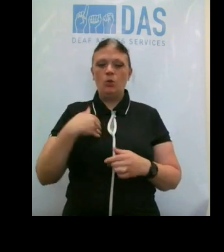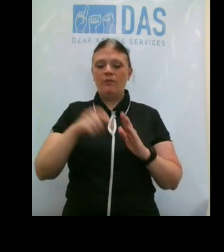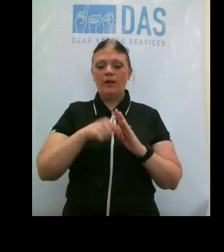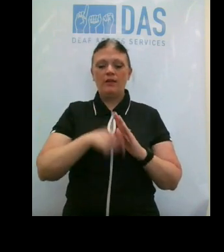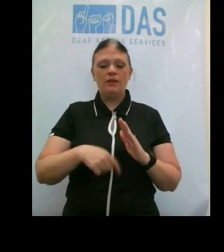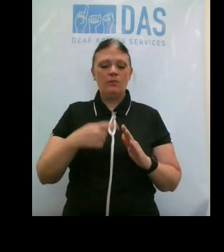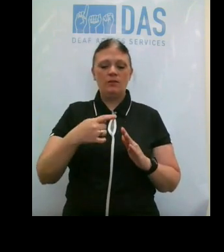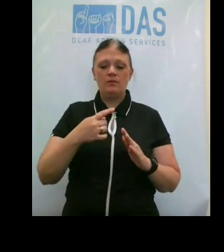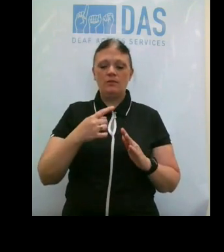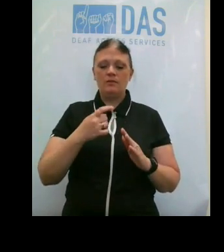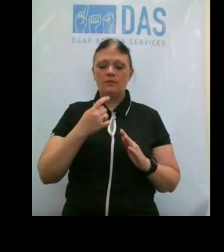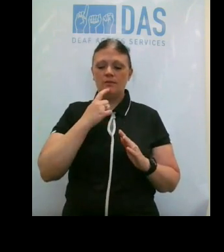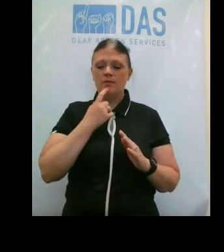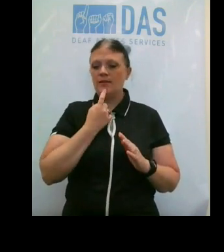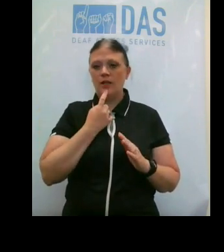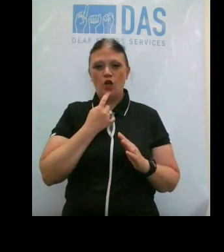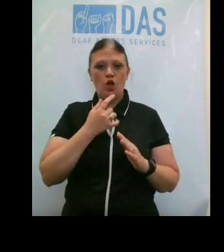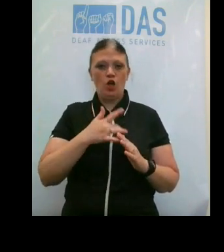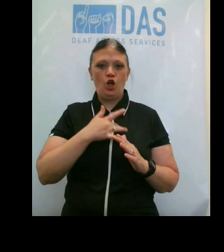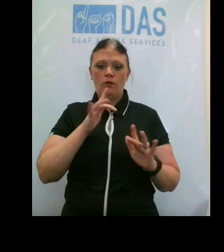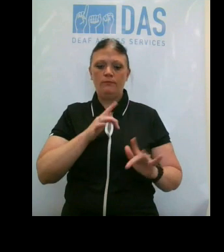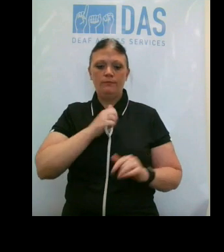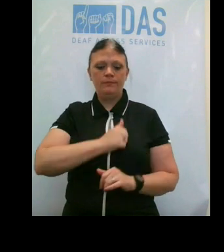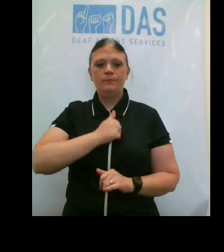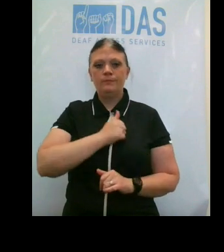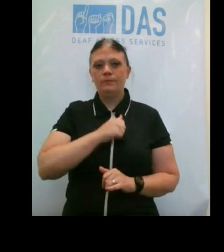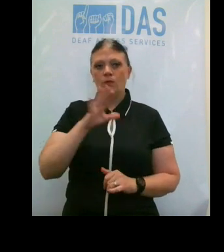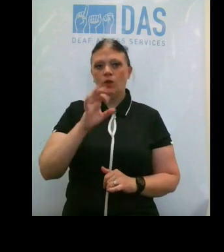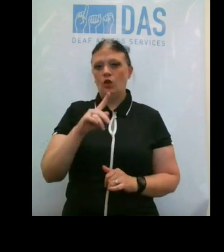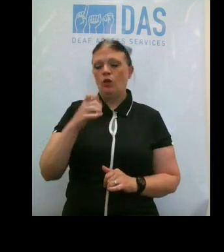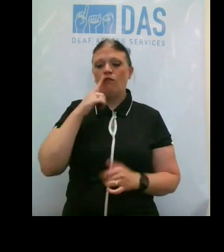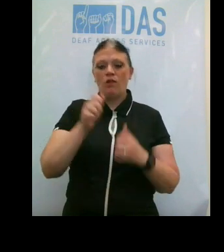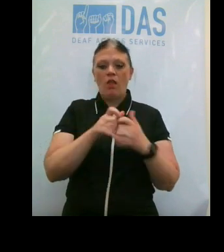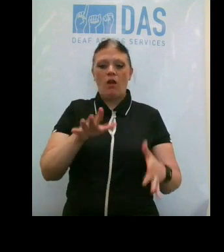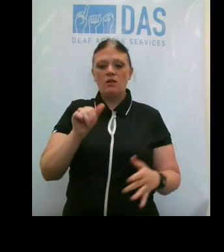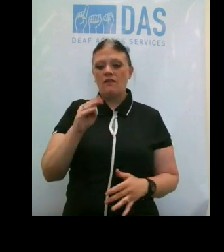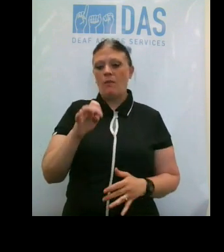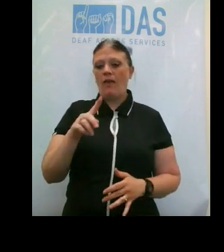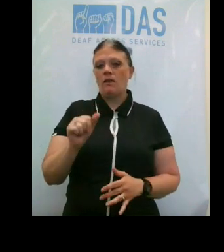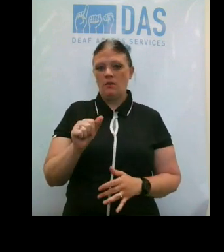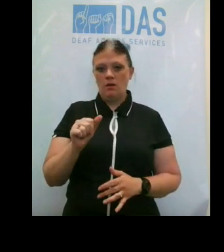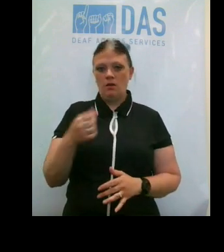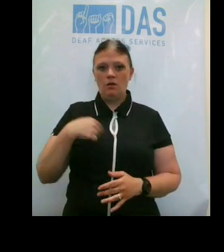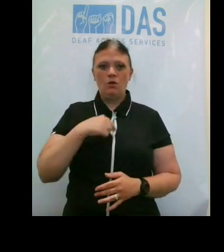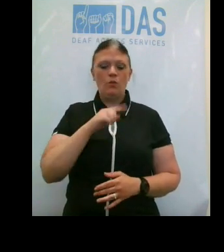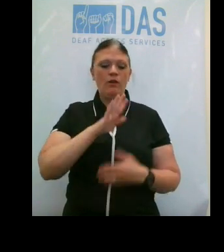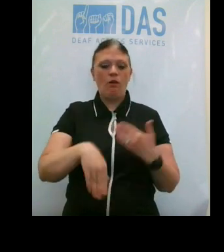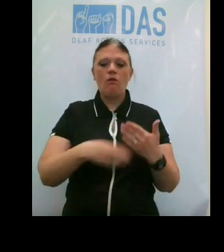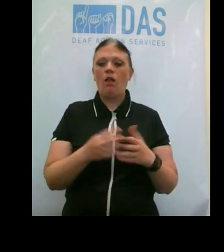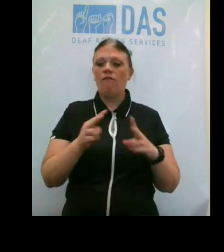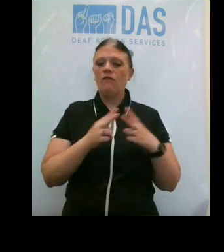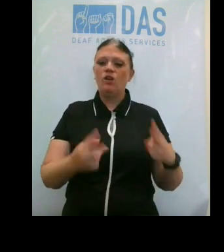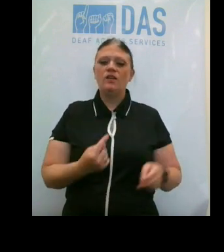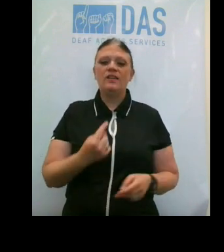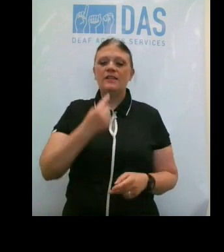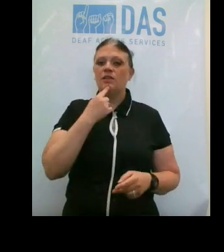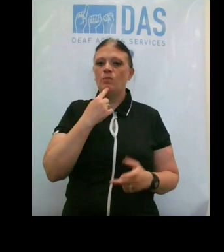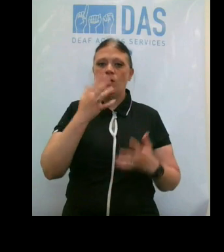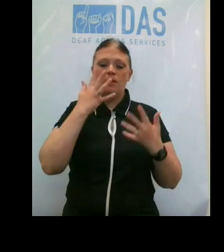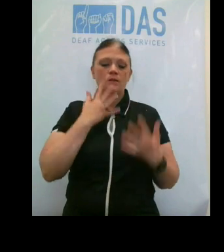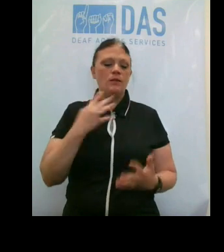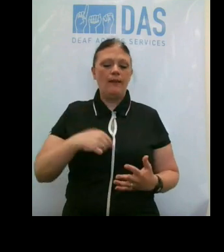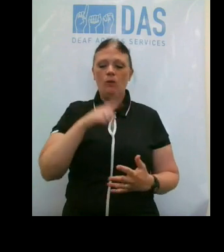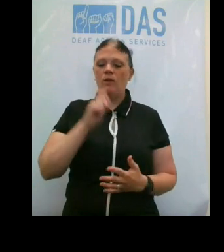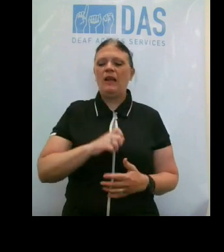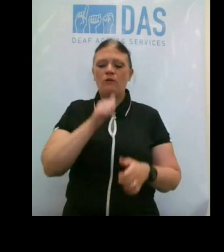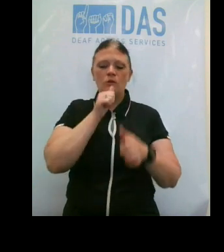condolences and sympathies, Aunt Cookie, on the loss of Amanda. We are all very disappointed and sad that we have to deal